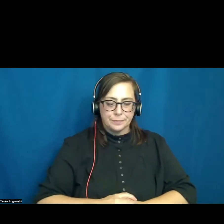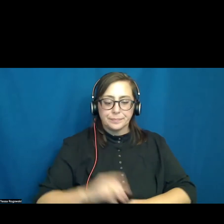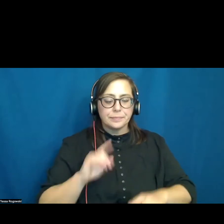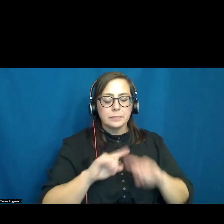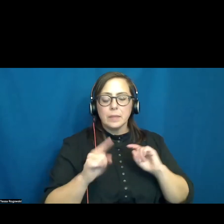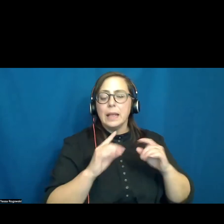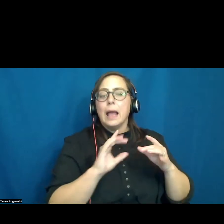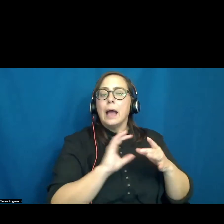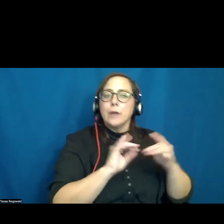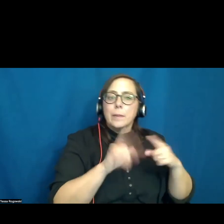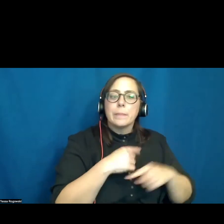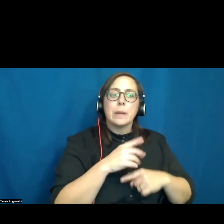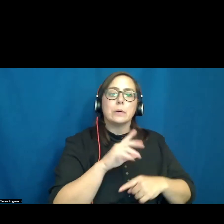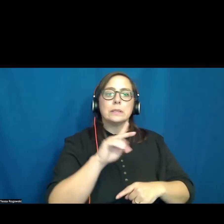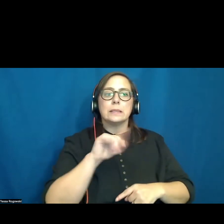which